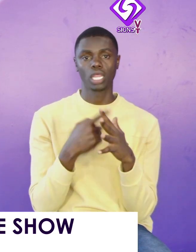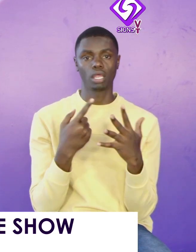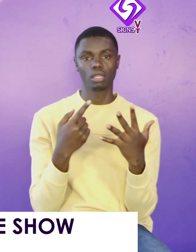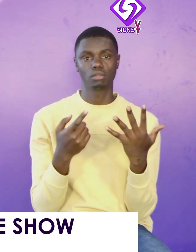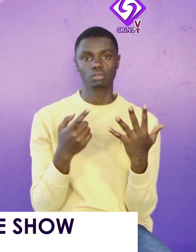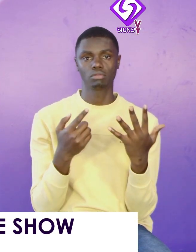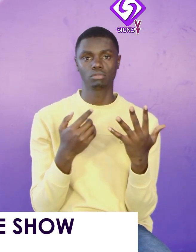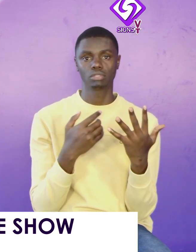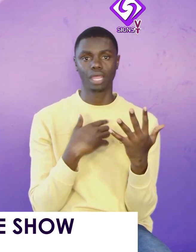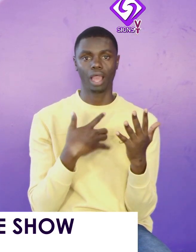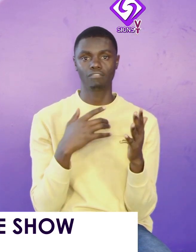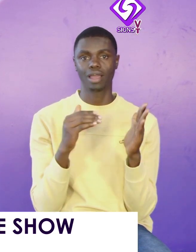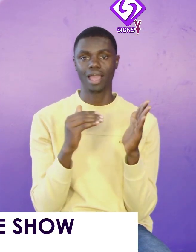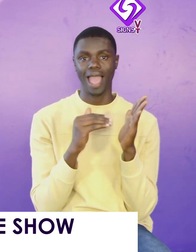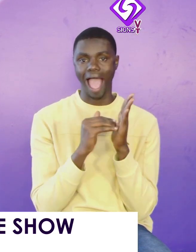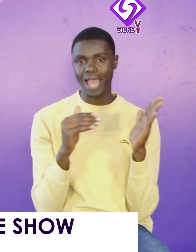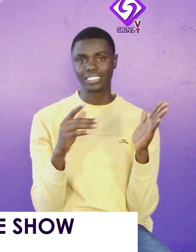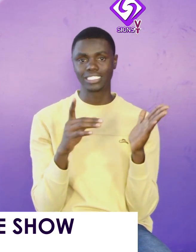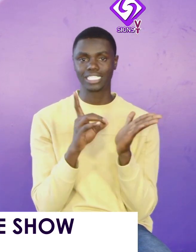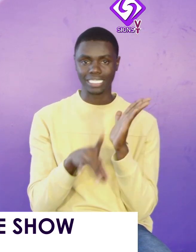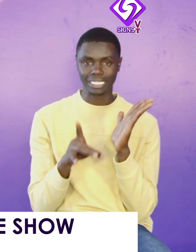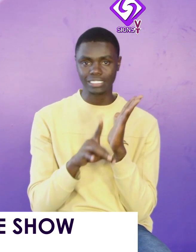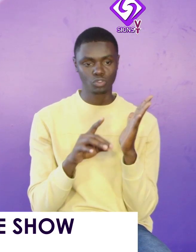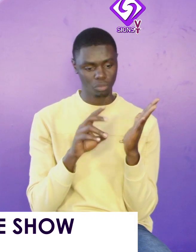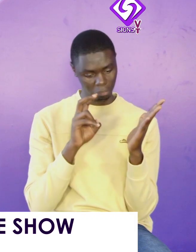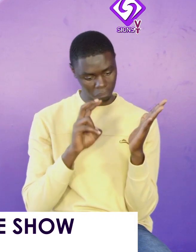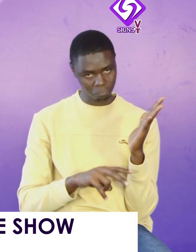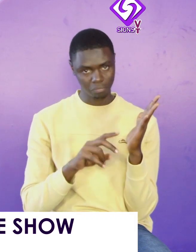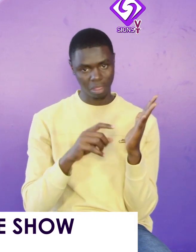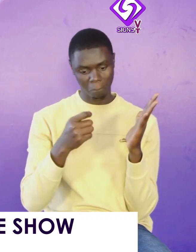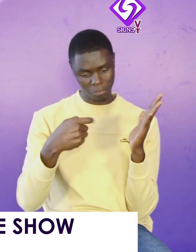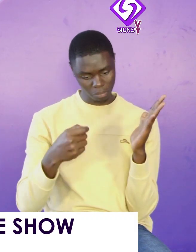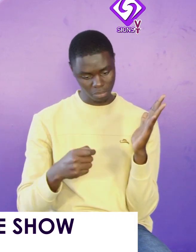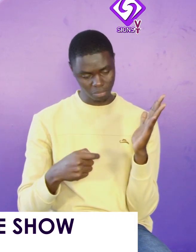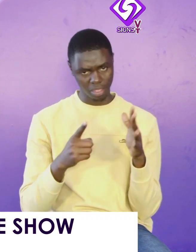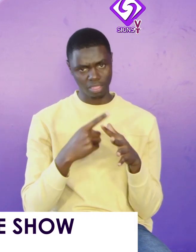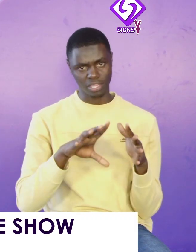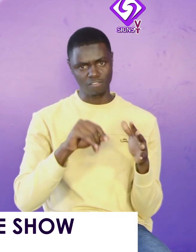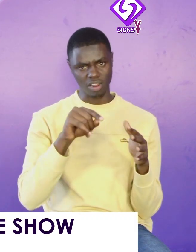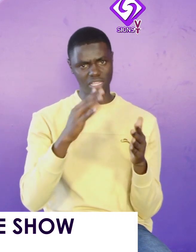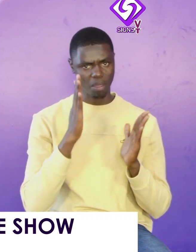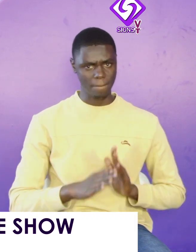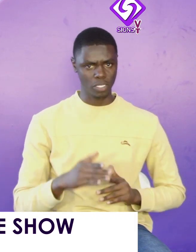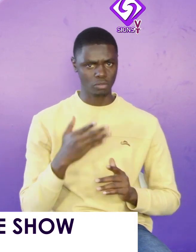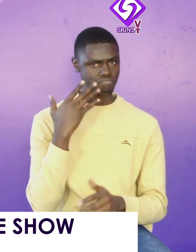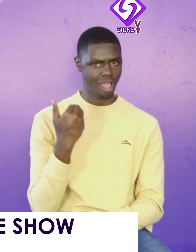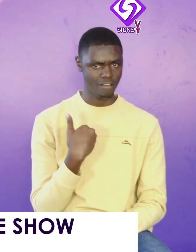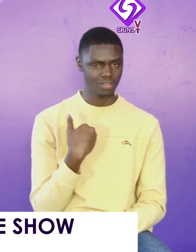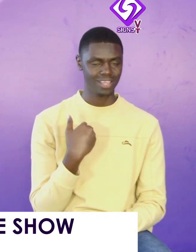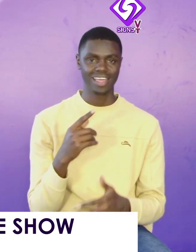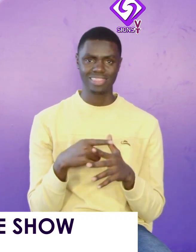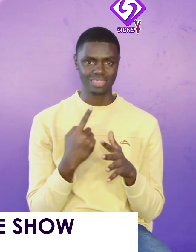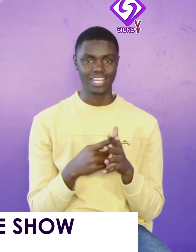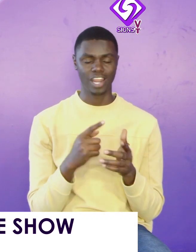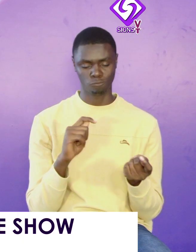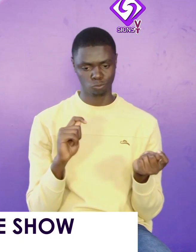have anti-delete. They go through messages and they find that probably this person was cheating. Now you translate that